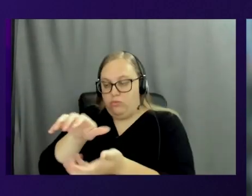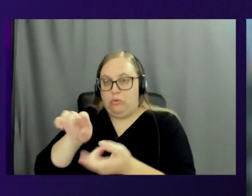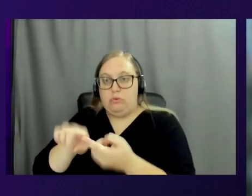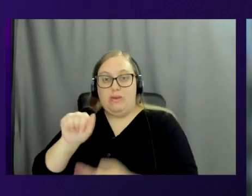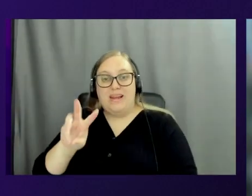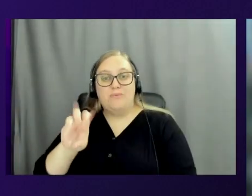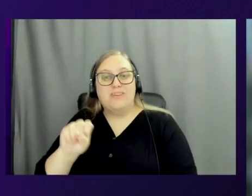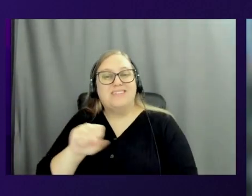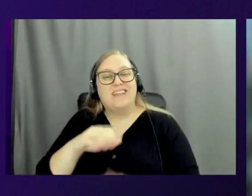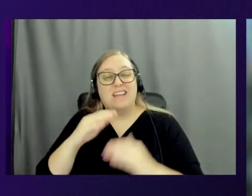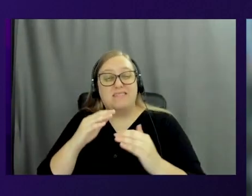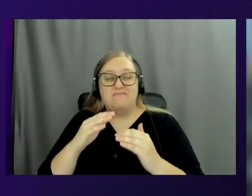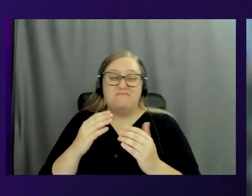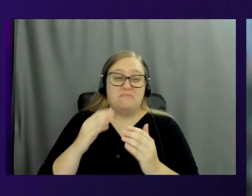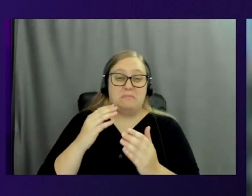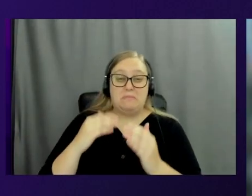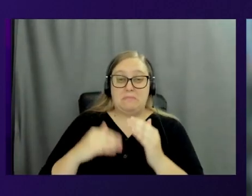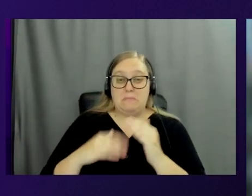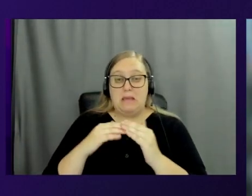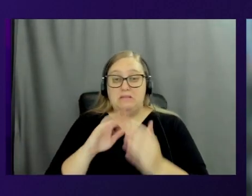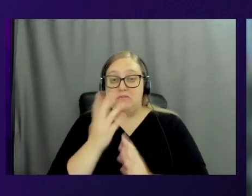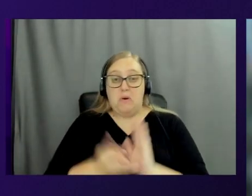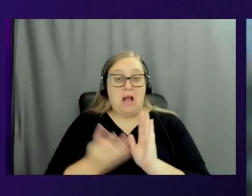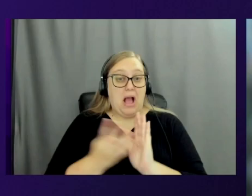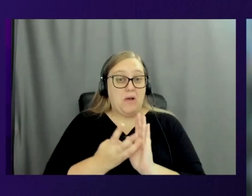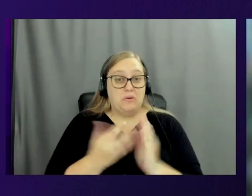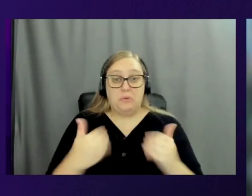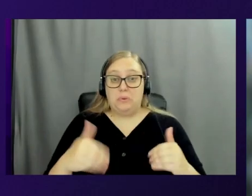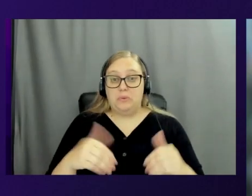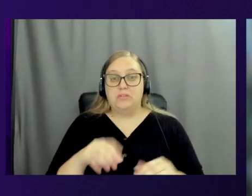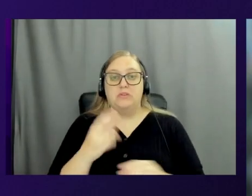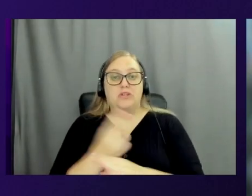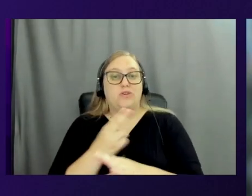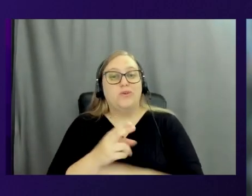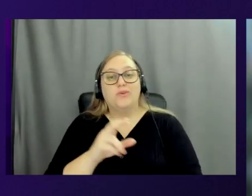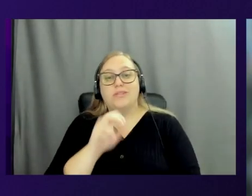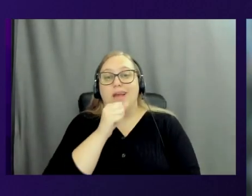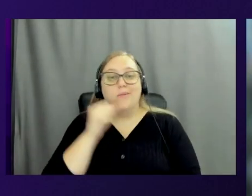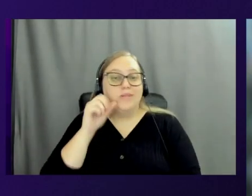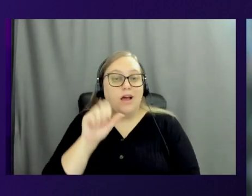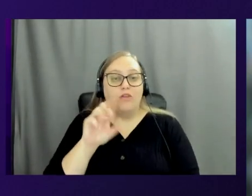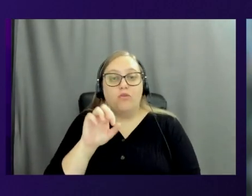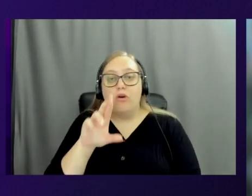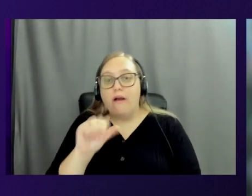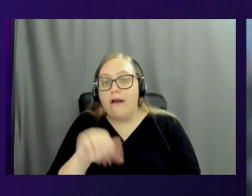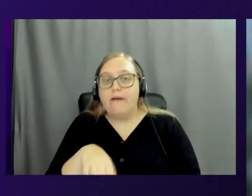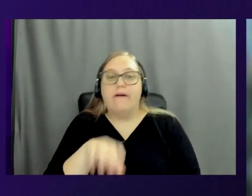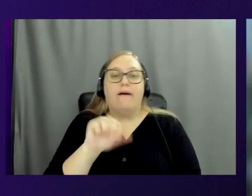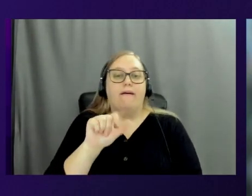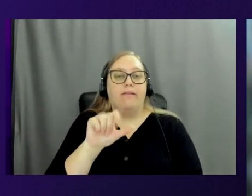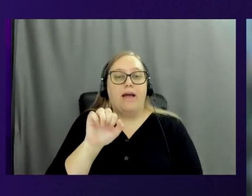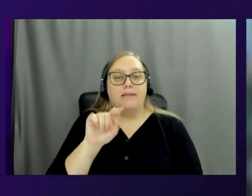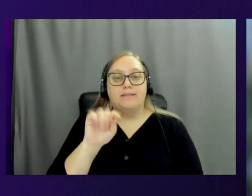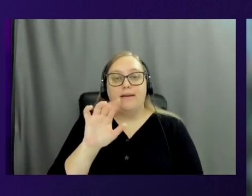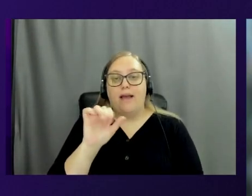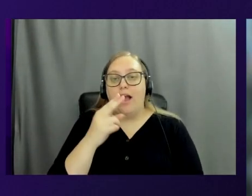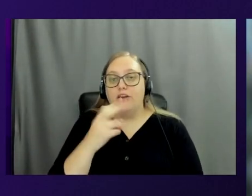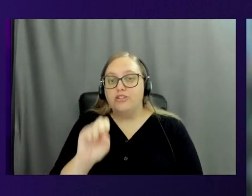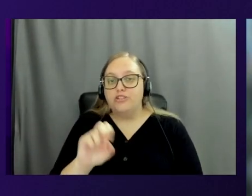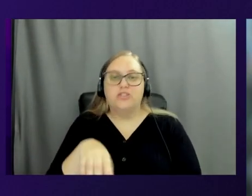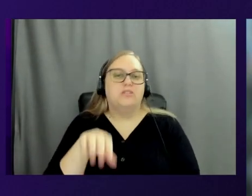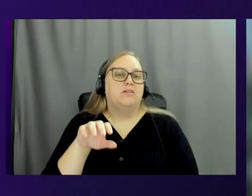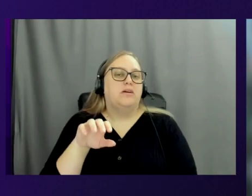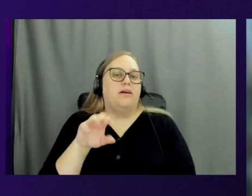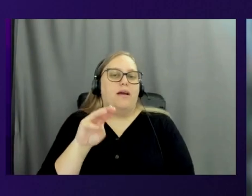better price performance for services like Amazon Aurora, Amazon ElastiCache, Amazon EMR, AWS Lambda,